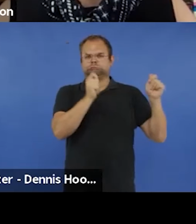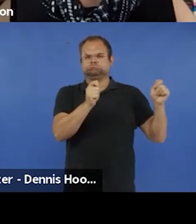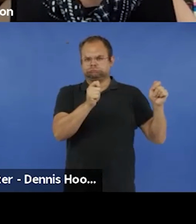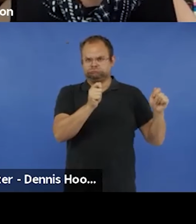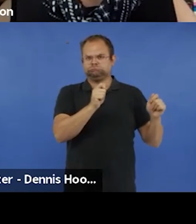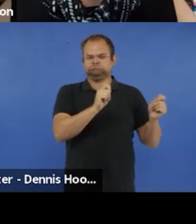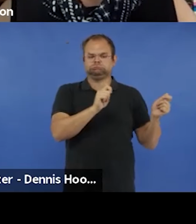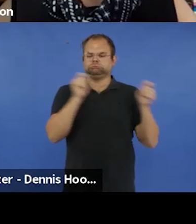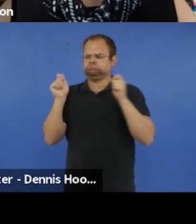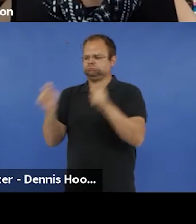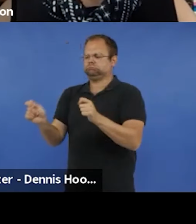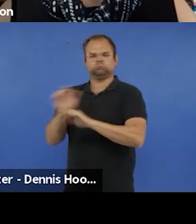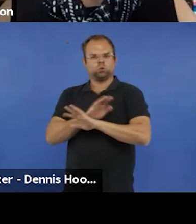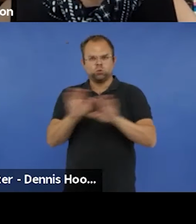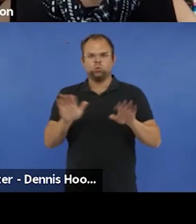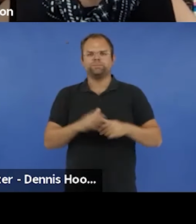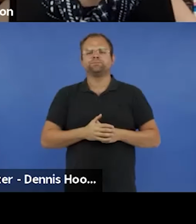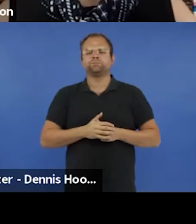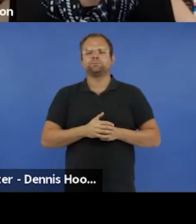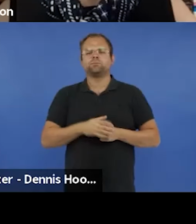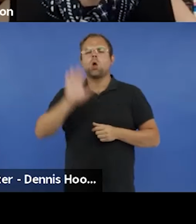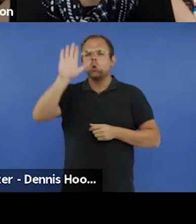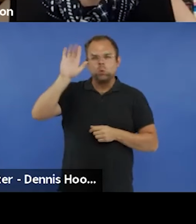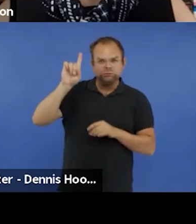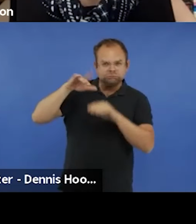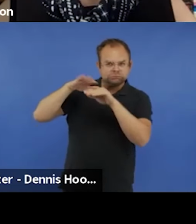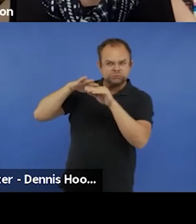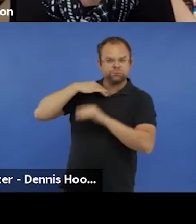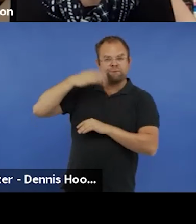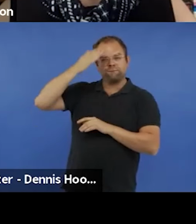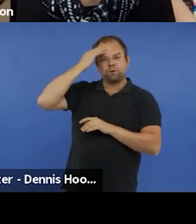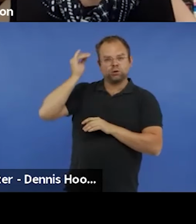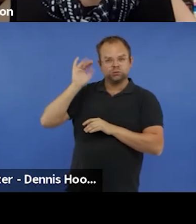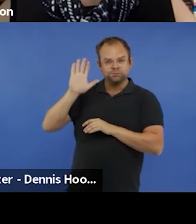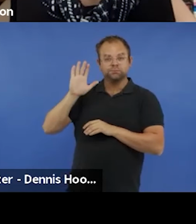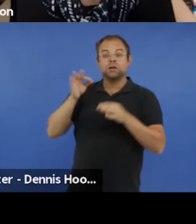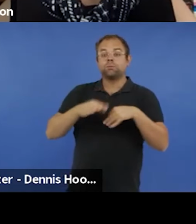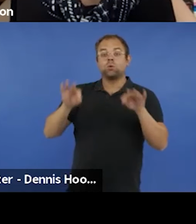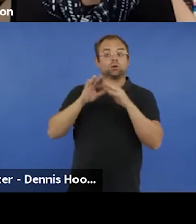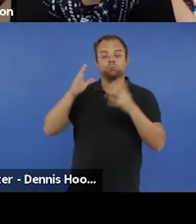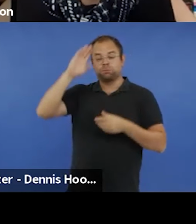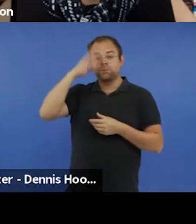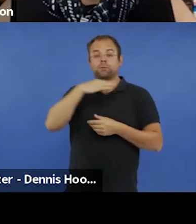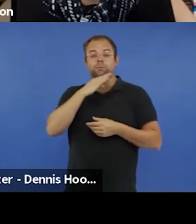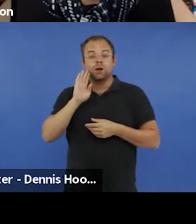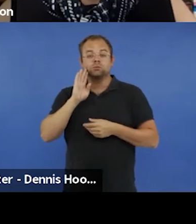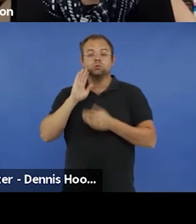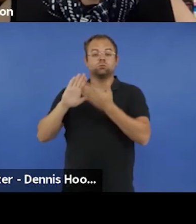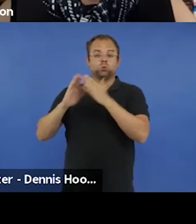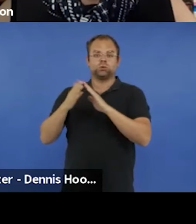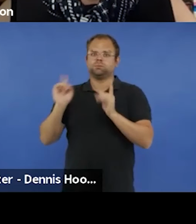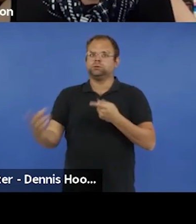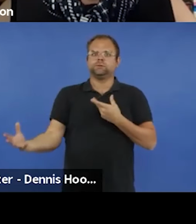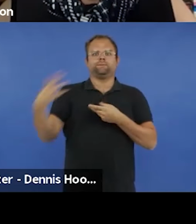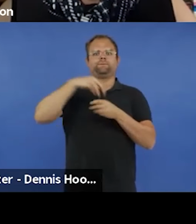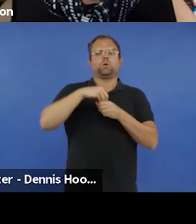moment. Great, thank you. Well, then let's see, policy, if you've made it back, could we get just a 1 minute readout